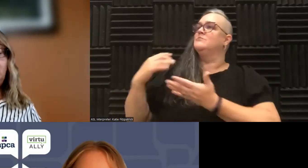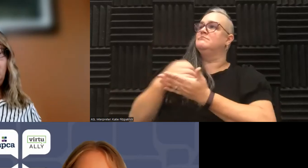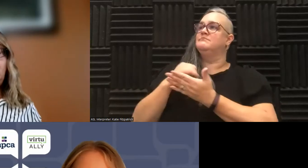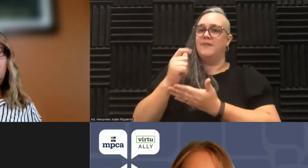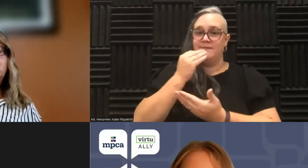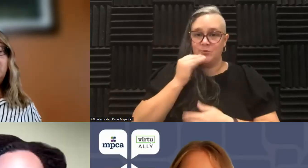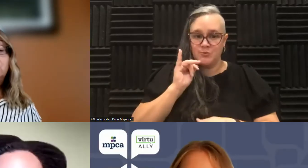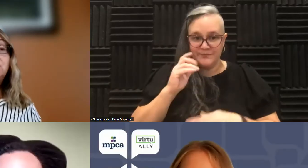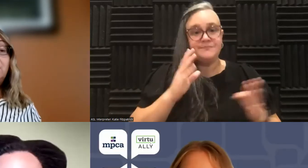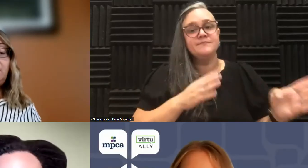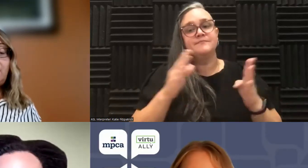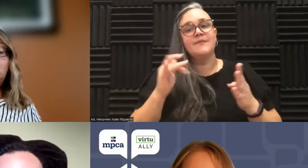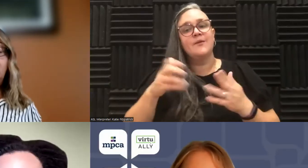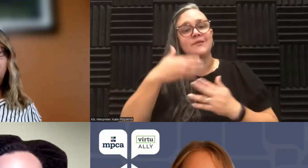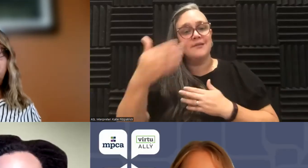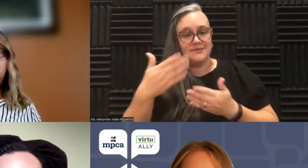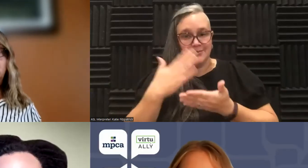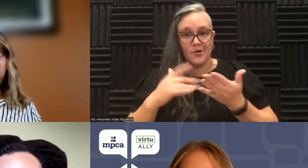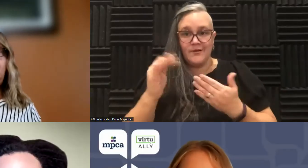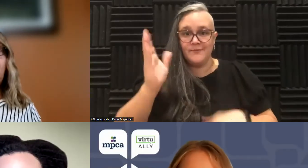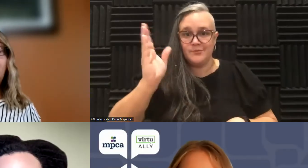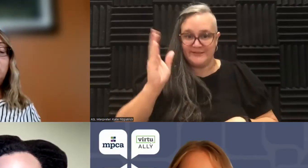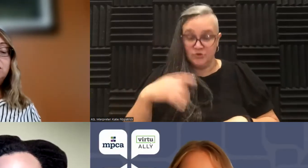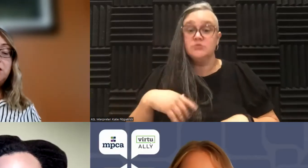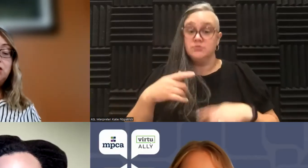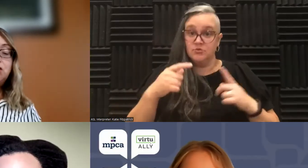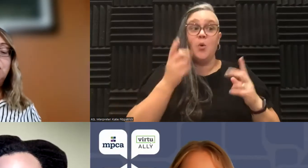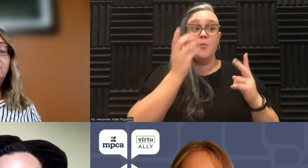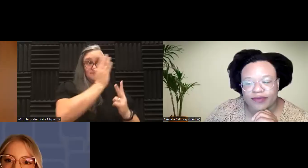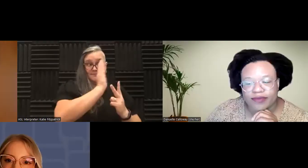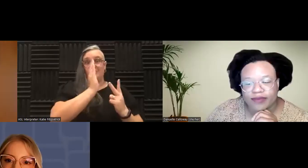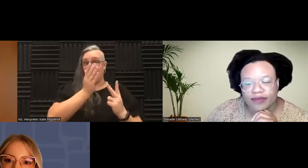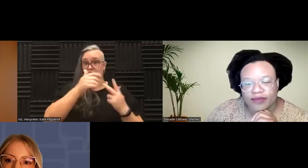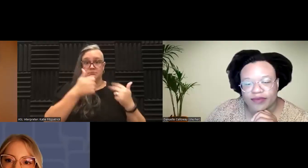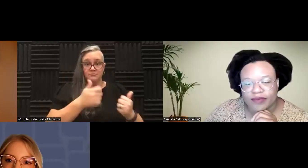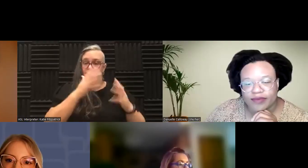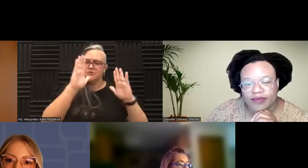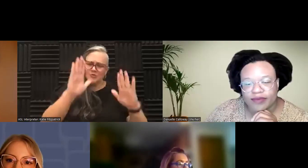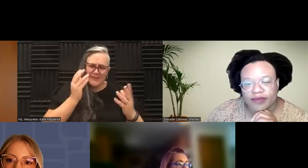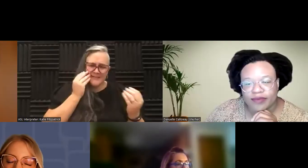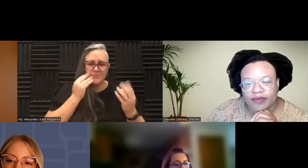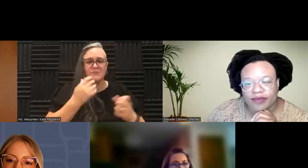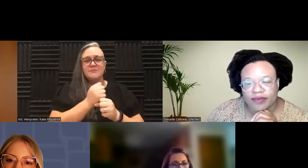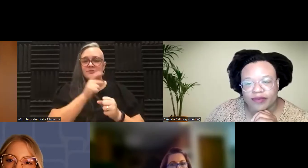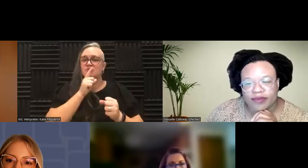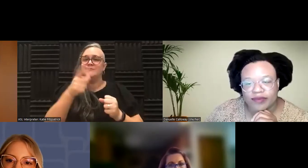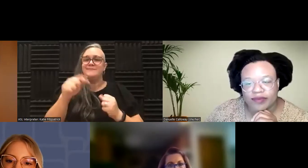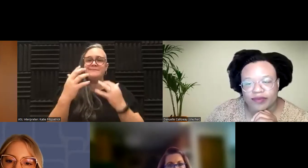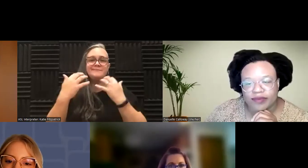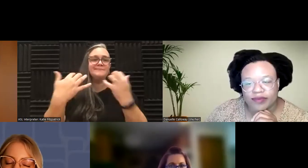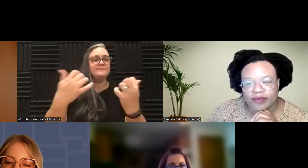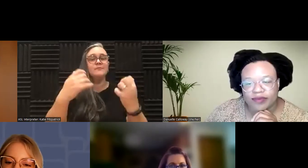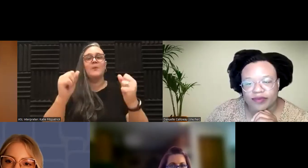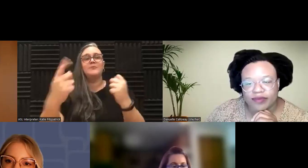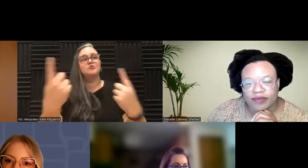program. The presenter shared a lot of great information today, and I want to make sure that the attendees get all their questions